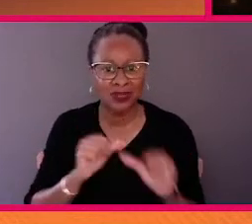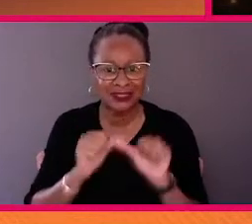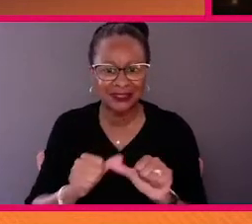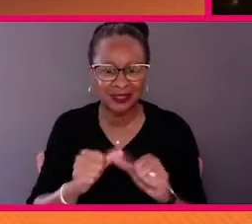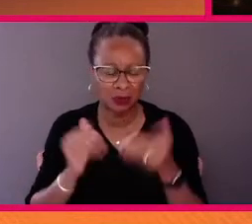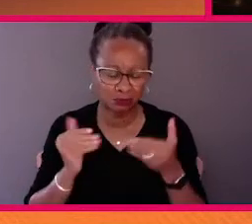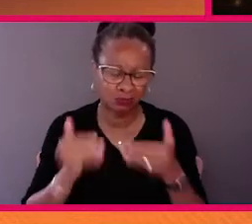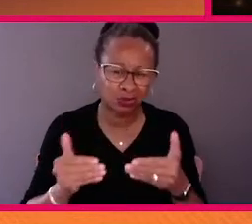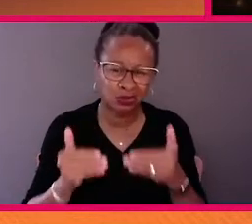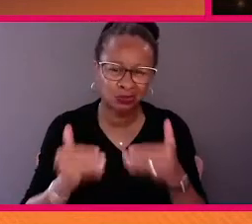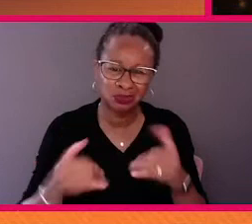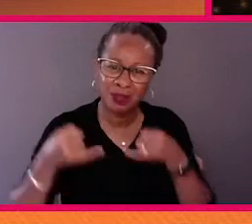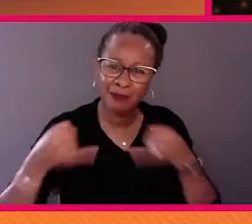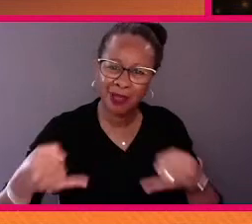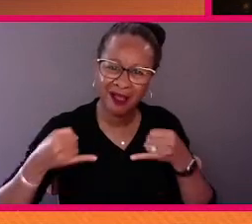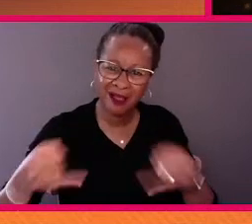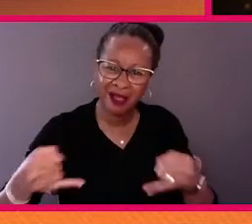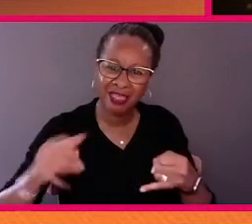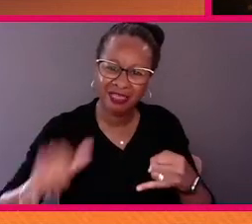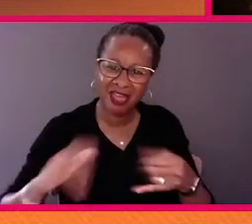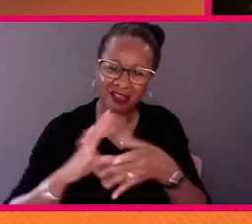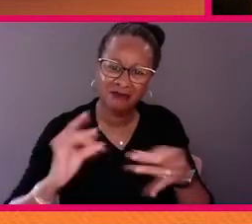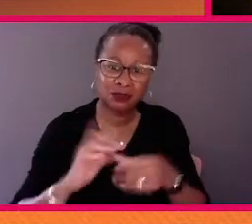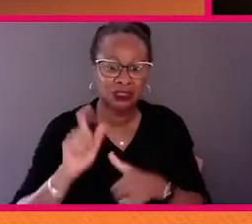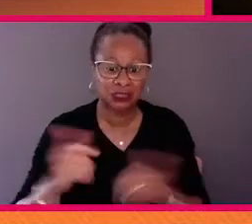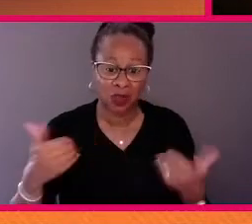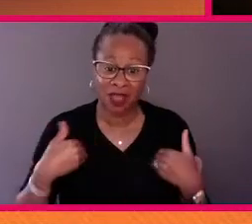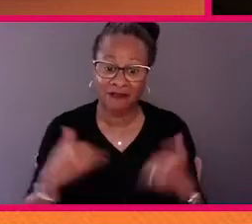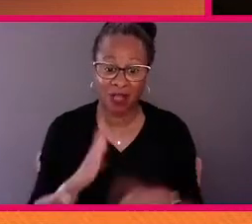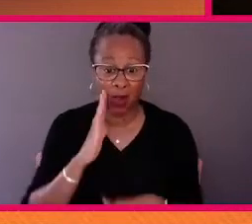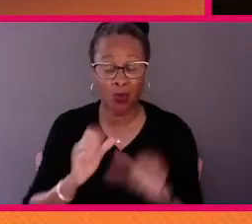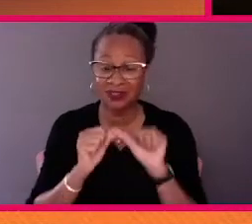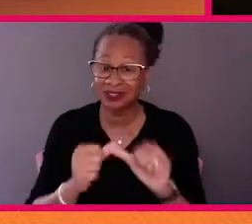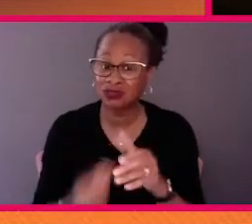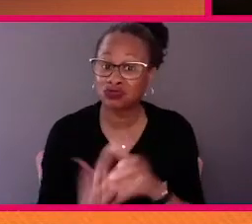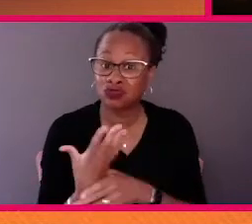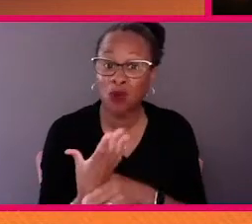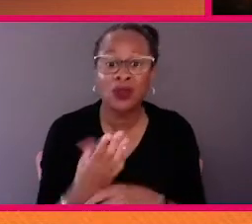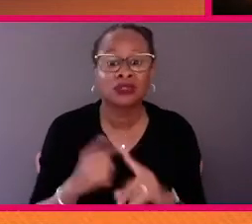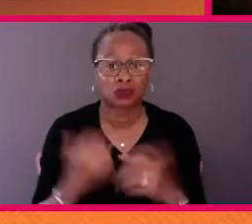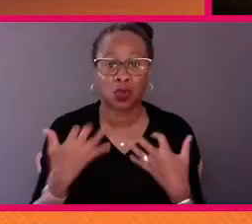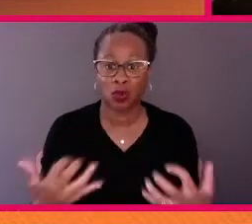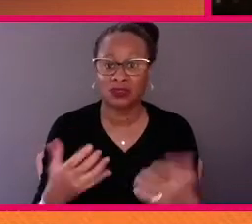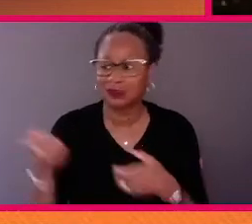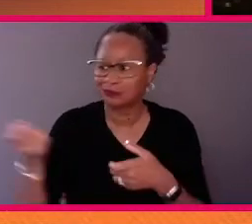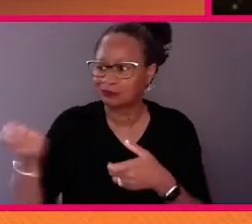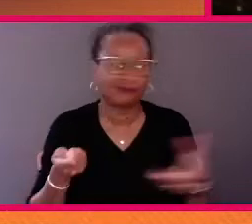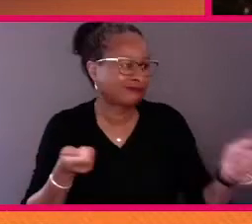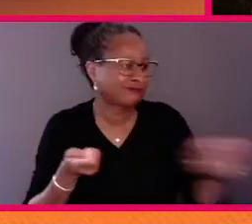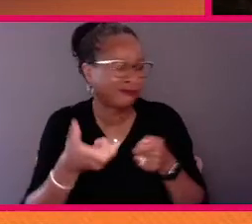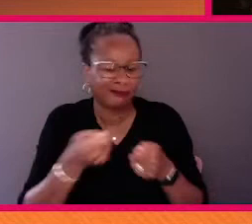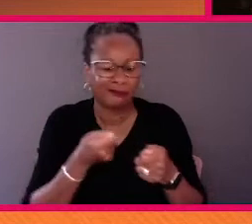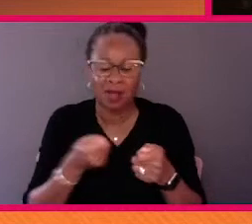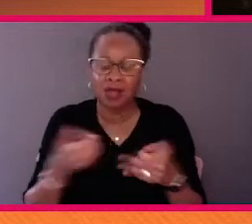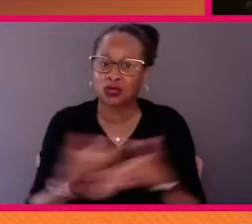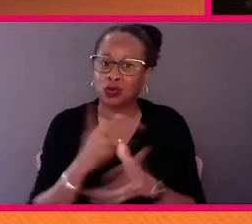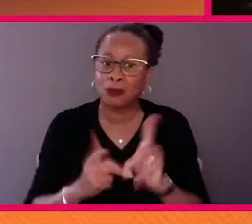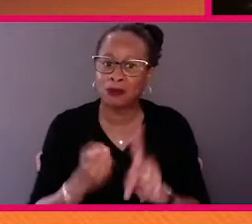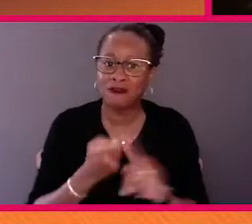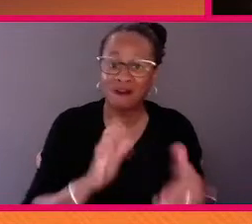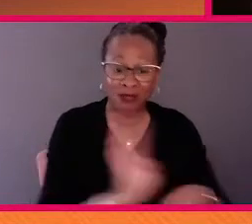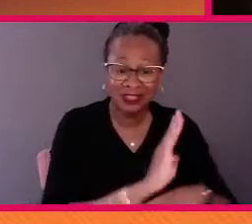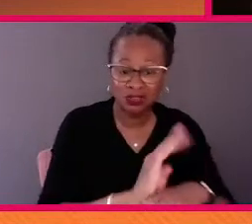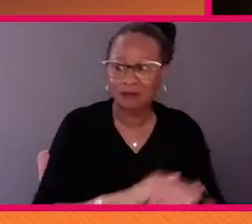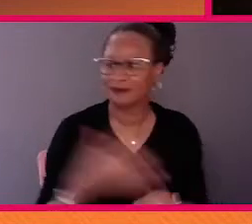that we need to have, and will keep growing its audiences, pulling in new people from the industry, outside the